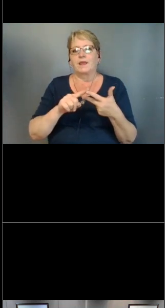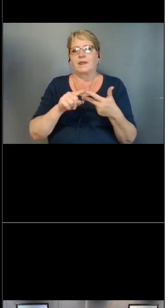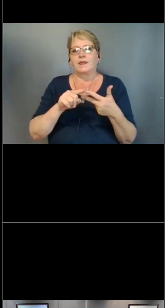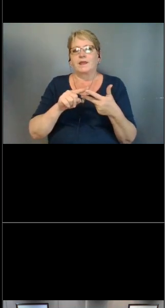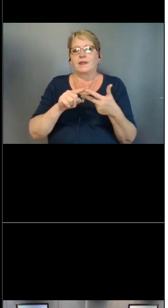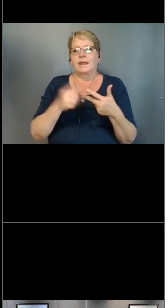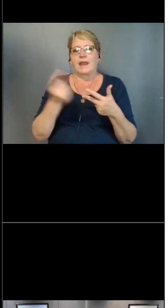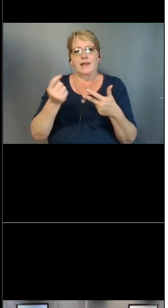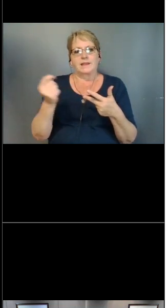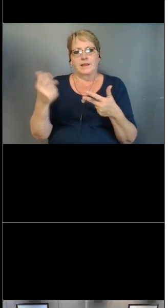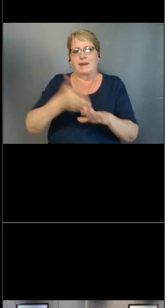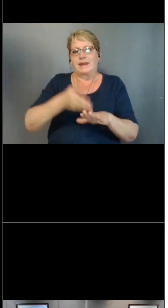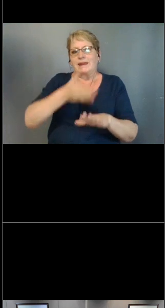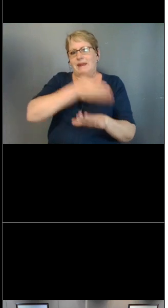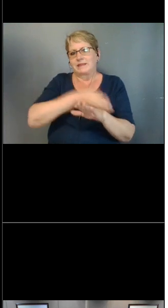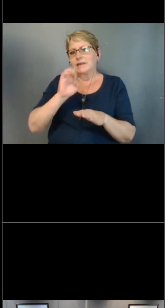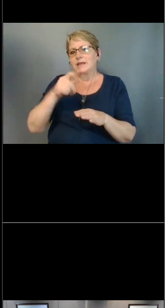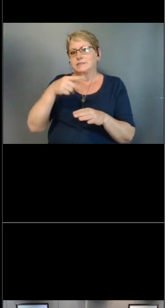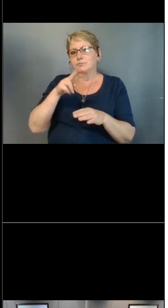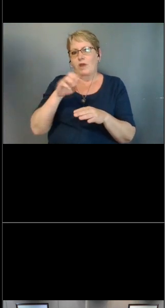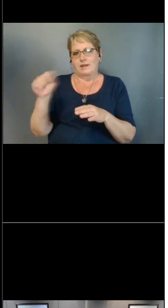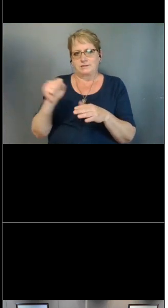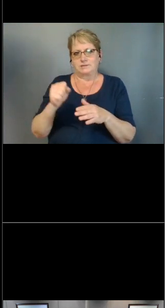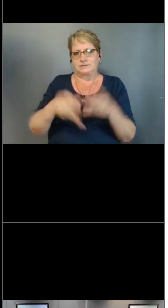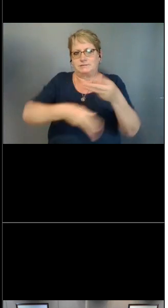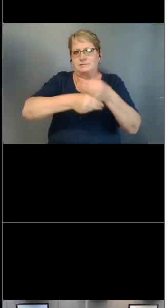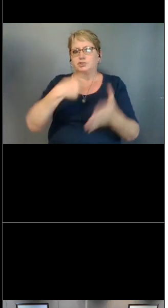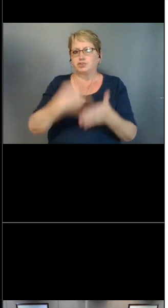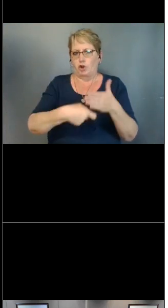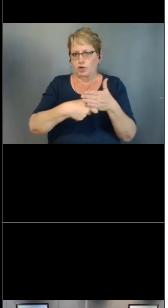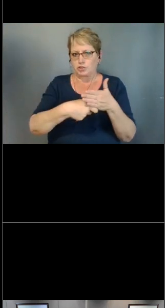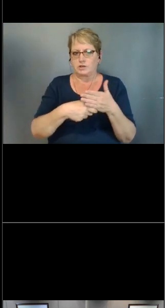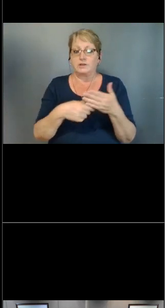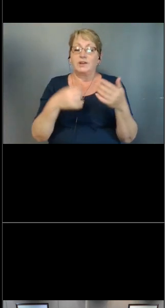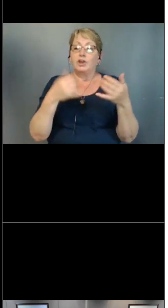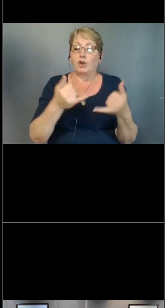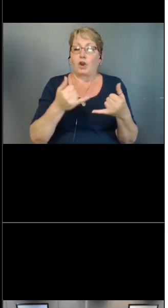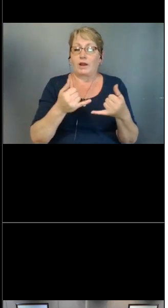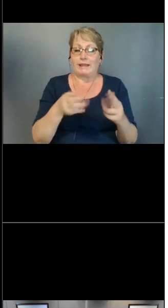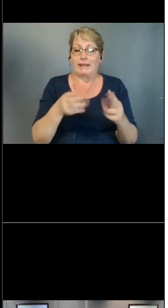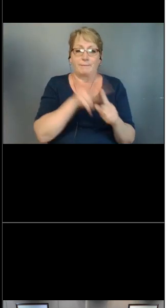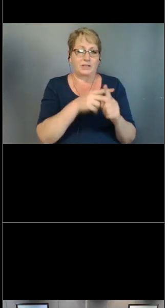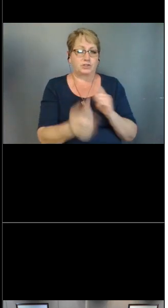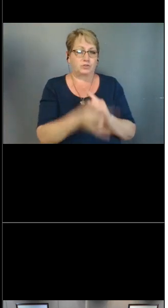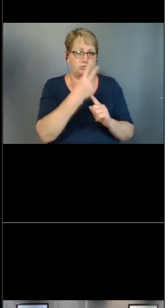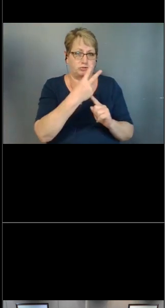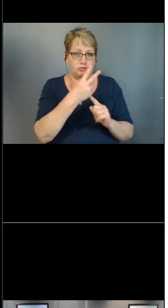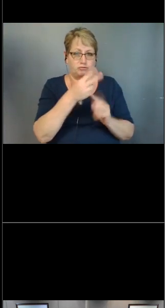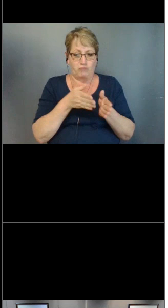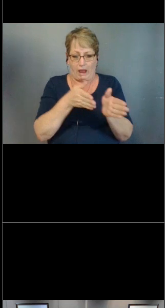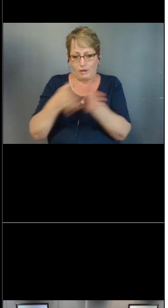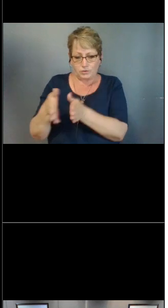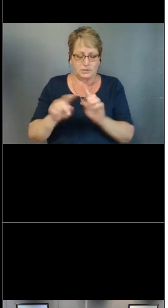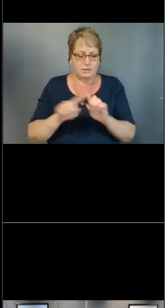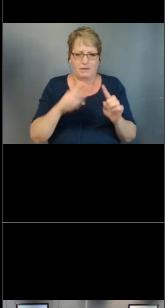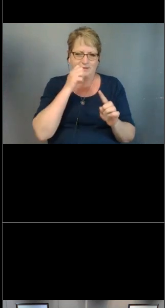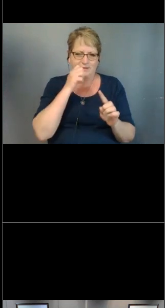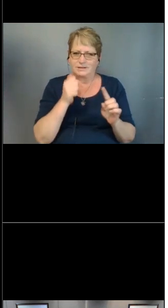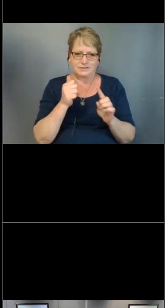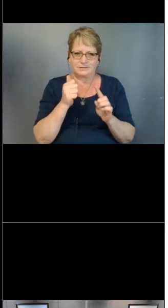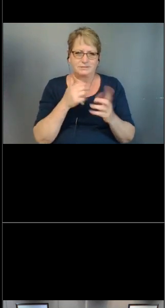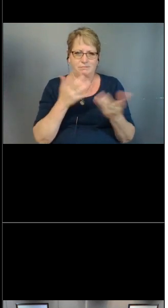Express surcharge. The 50-cent surcharge currently only applies to 2 routes and does not align with our new service guidelines.